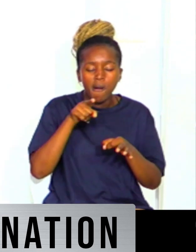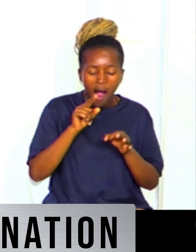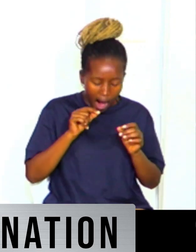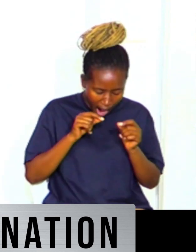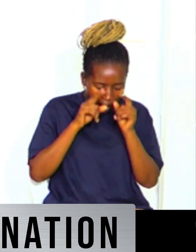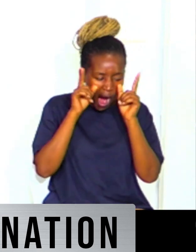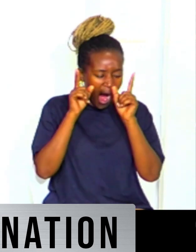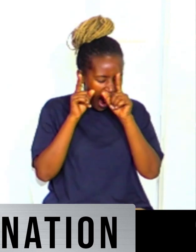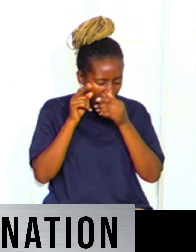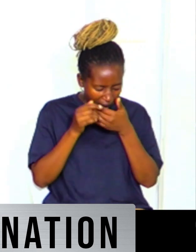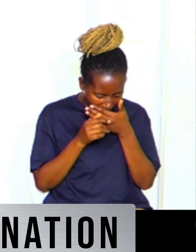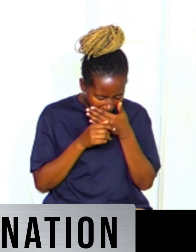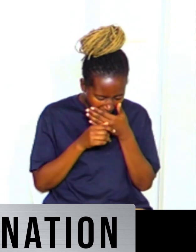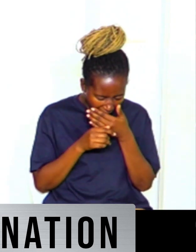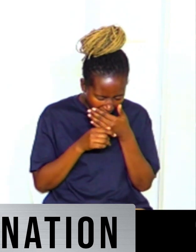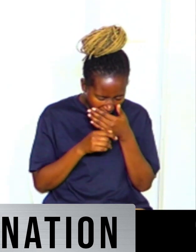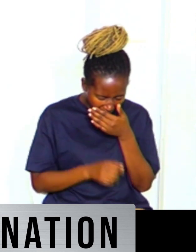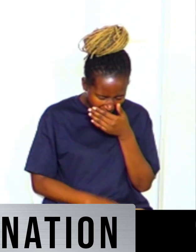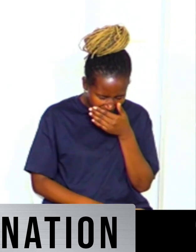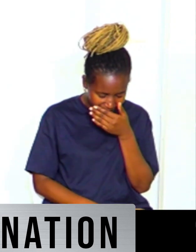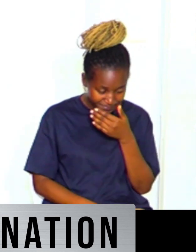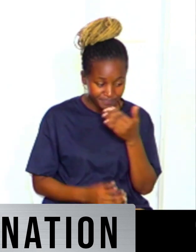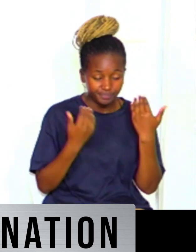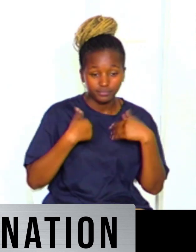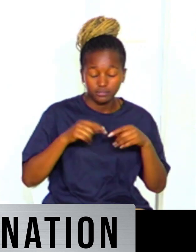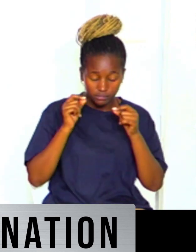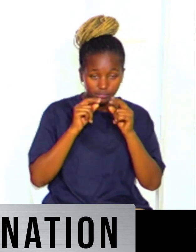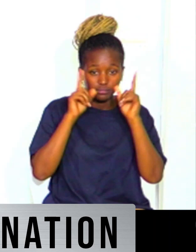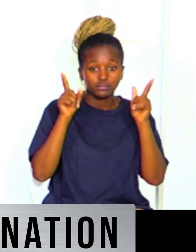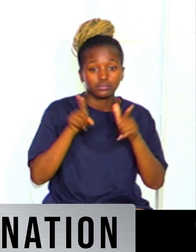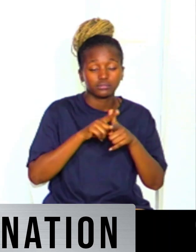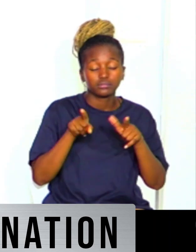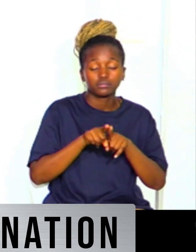nini? Na amke anasema mimi Rigathi Gachagua have resigned.